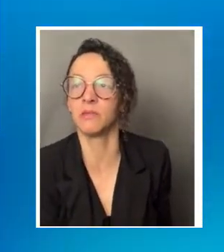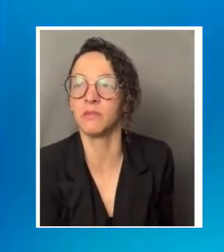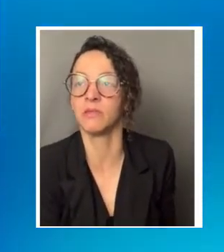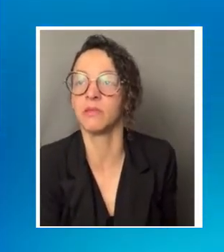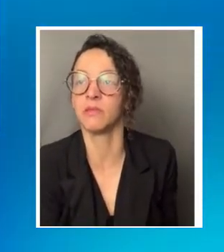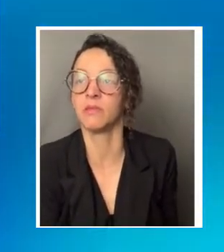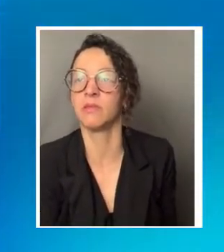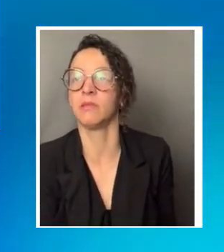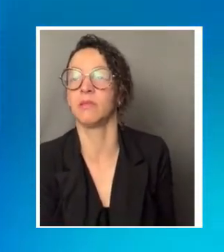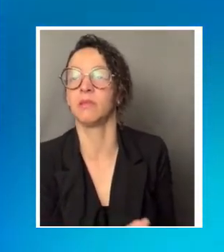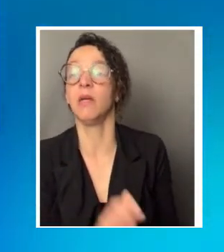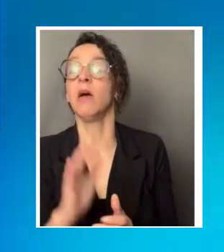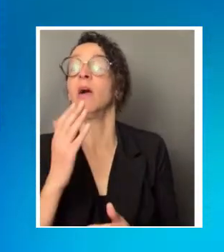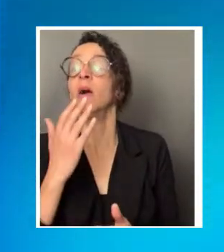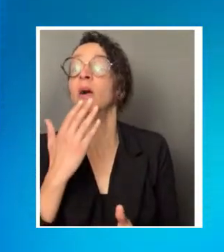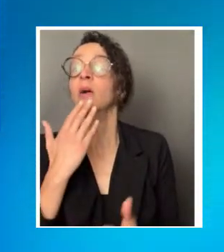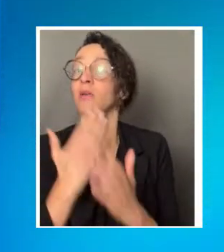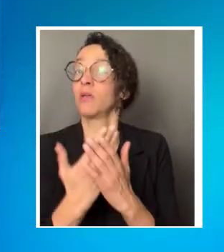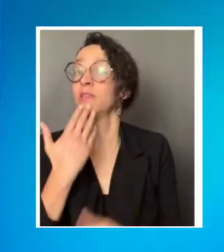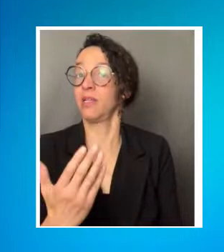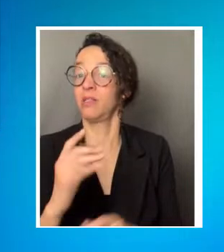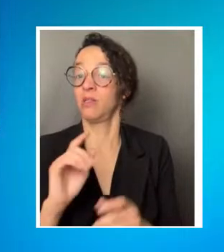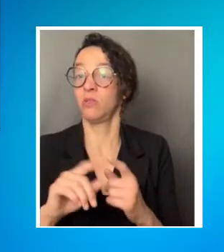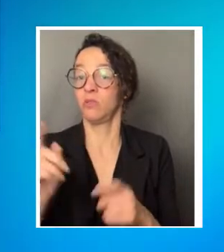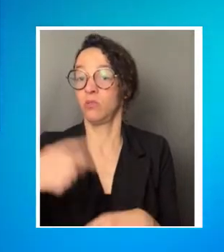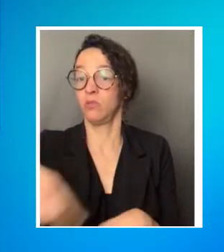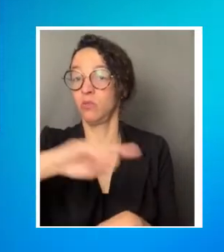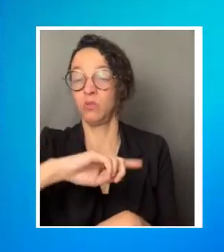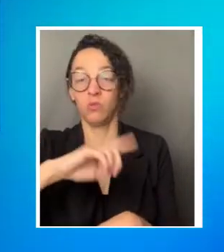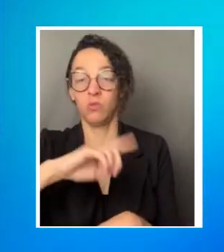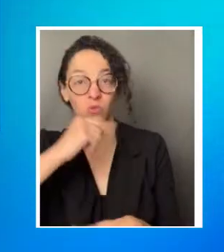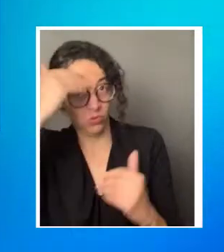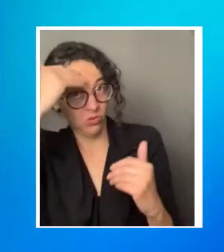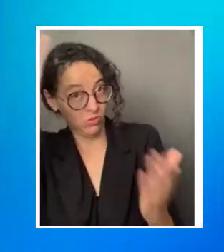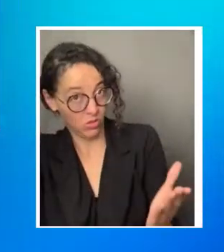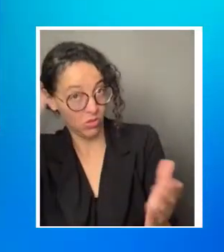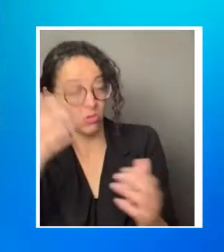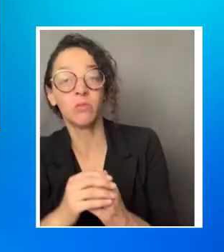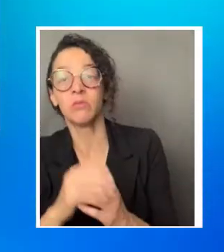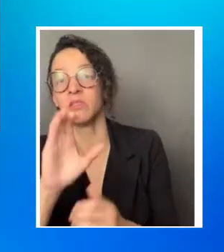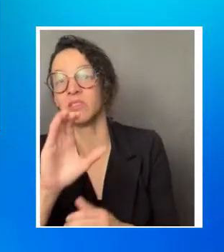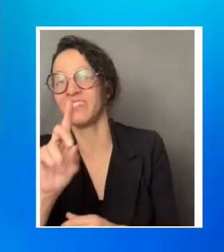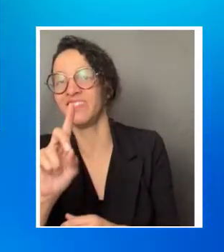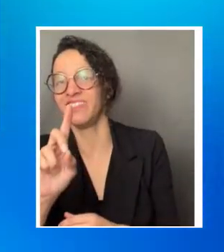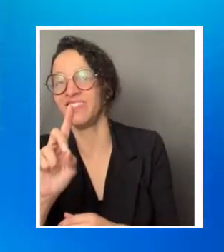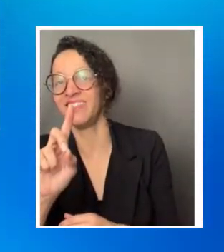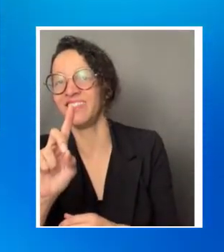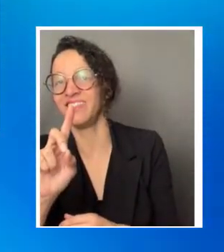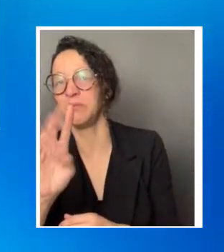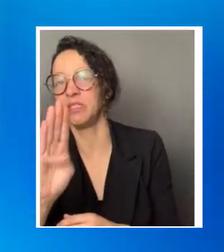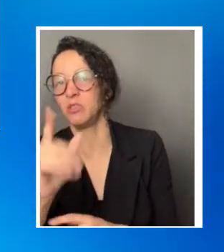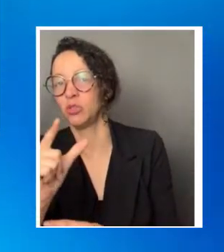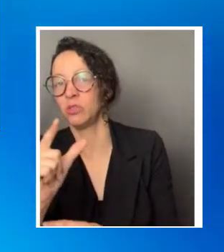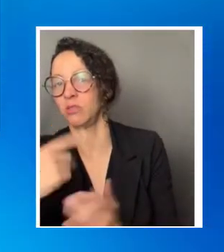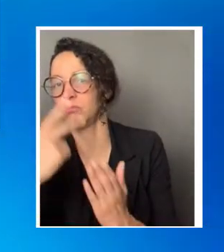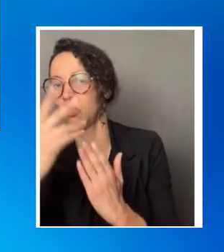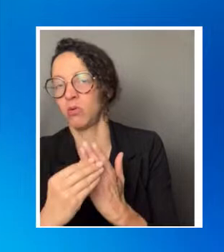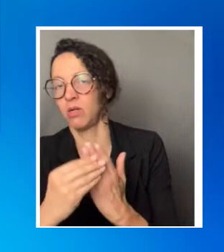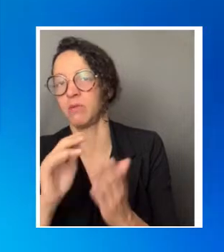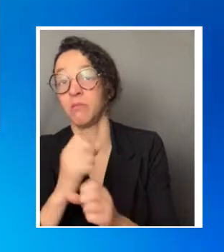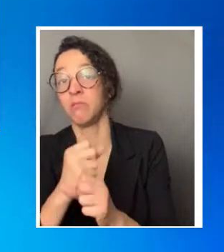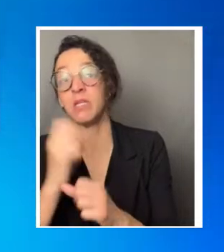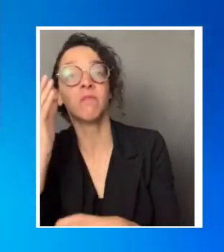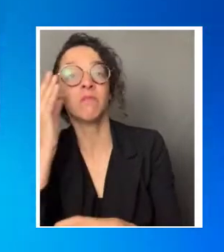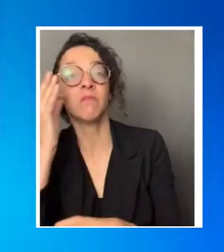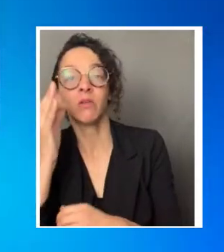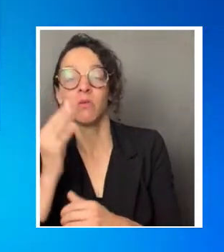Thank you. So to those of you who don't know, the CDBG program makes federal funds available on an